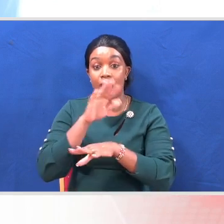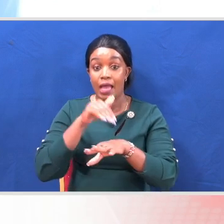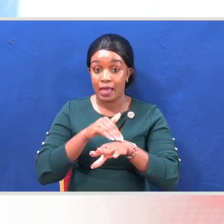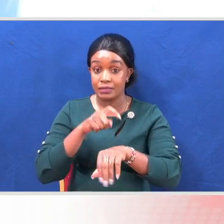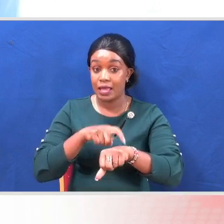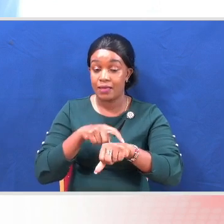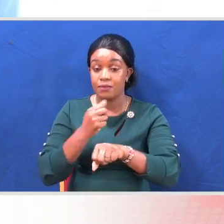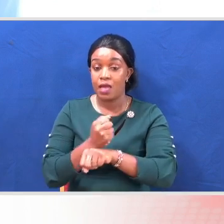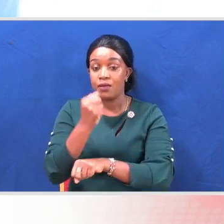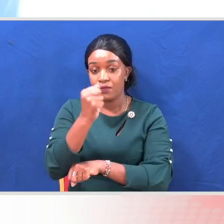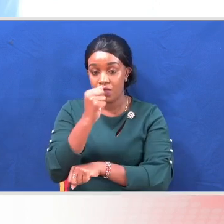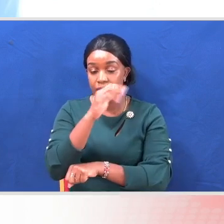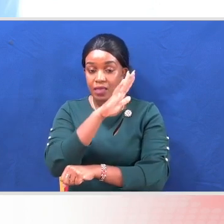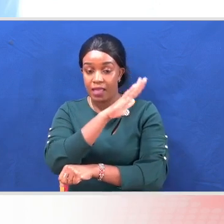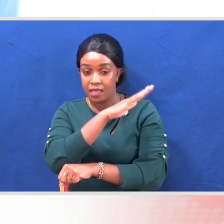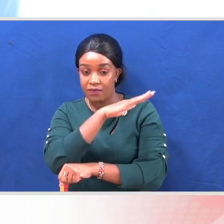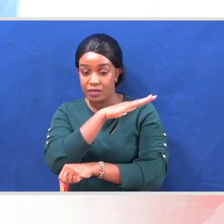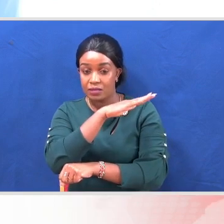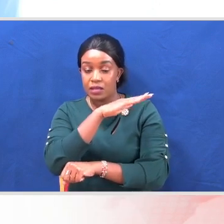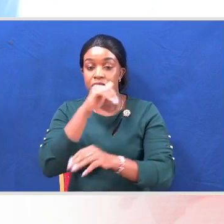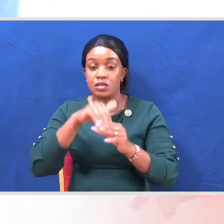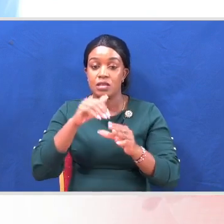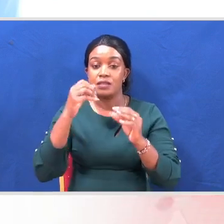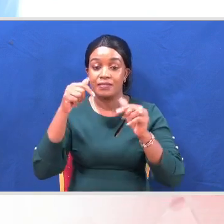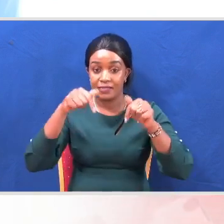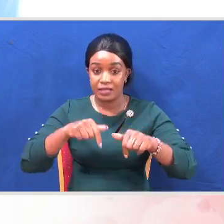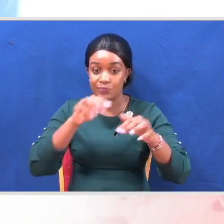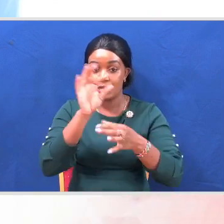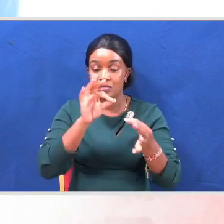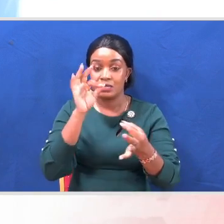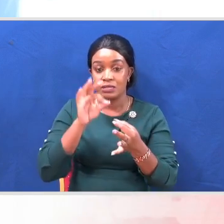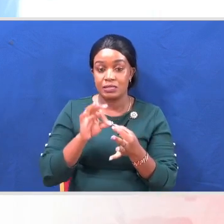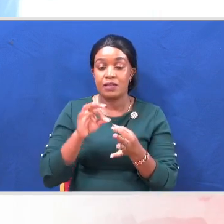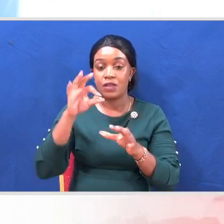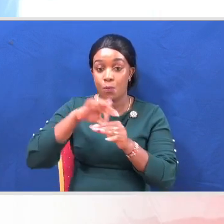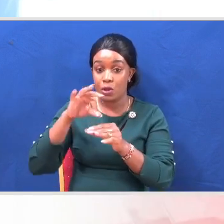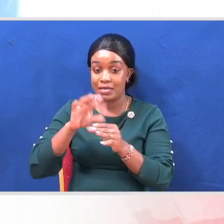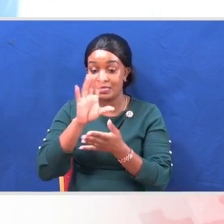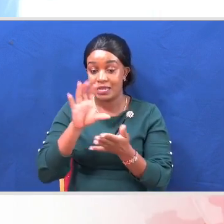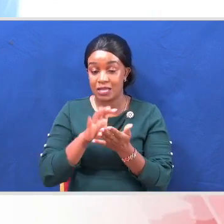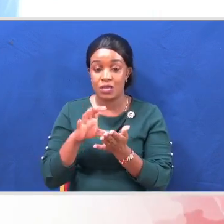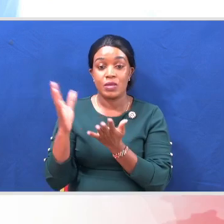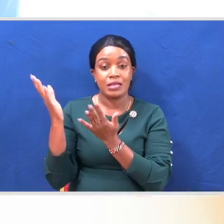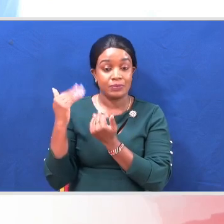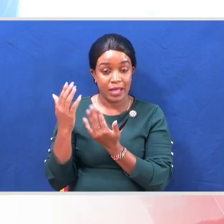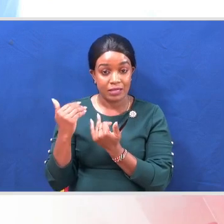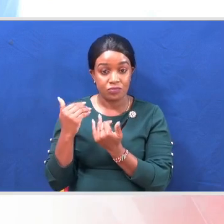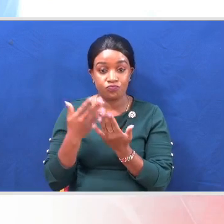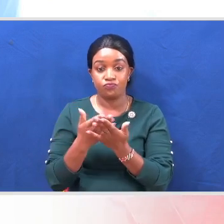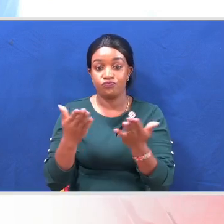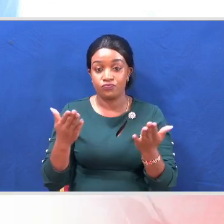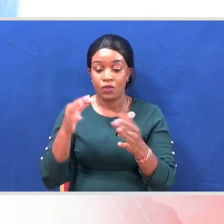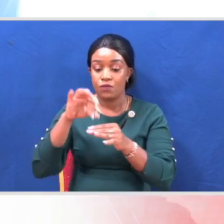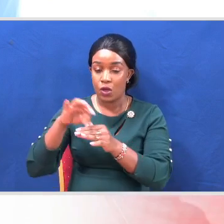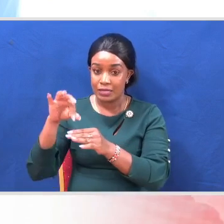5 p.m. in most of these particular polling centers. So we anticipate votes to start trickling in,